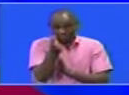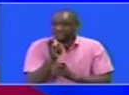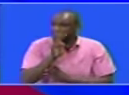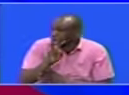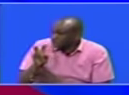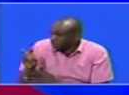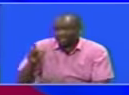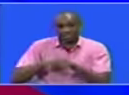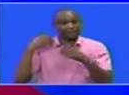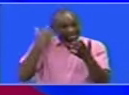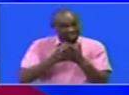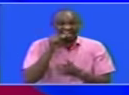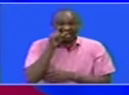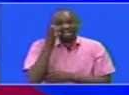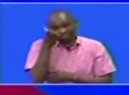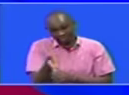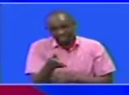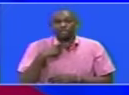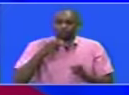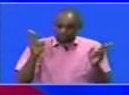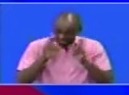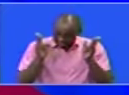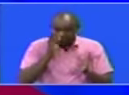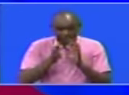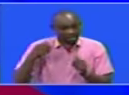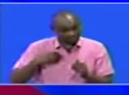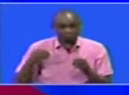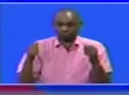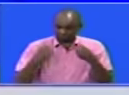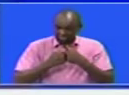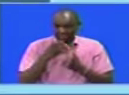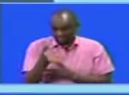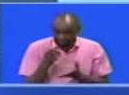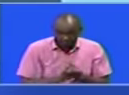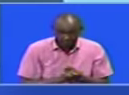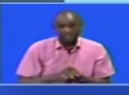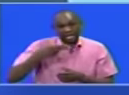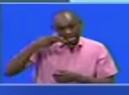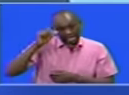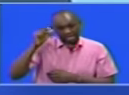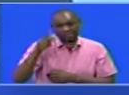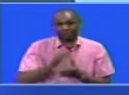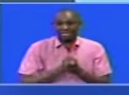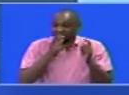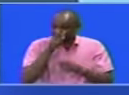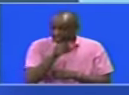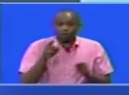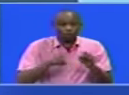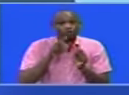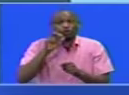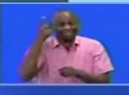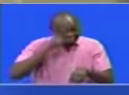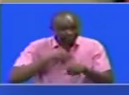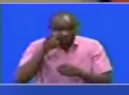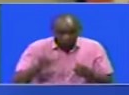time since arriving in England in preparation for their match against English Premier League side Hull City. The team also saw for the first